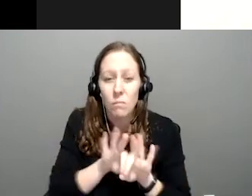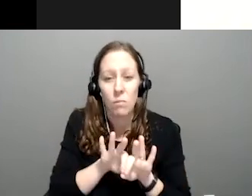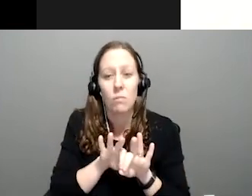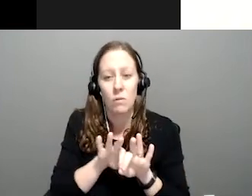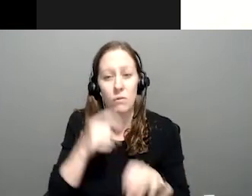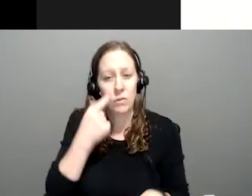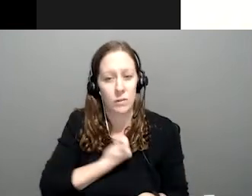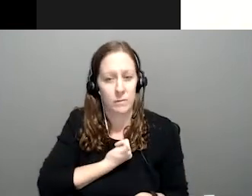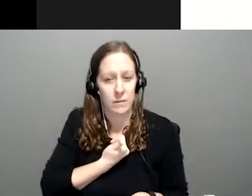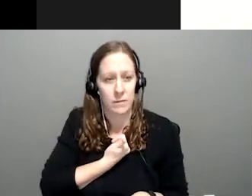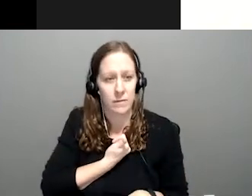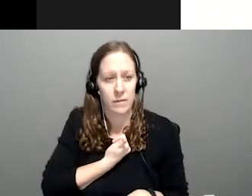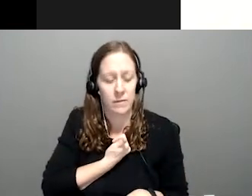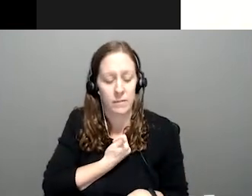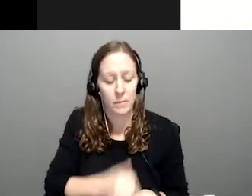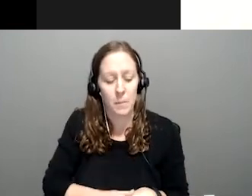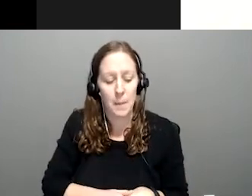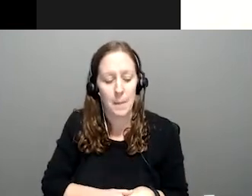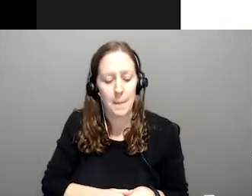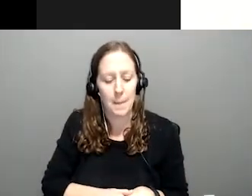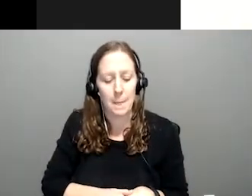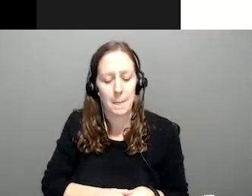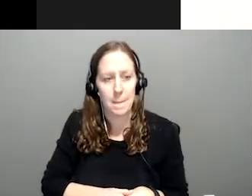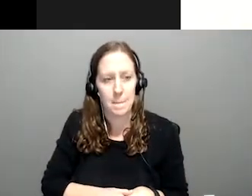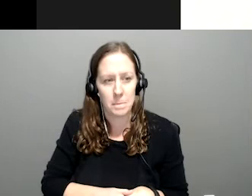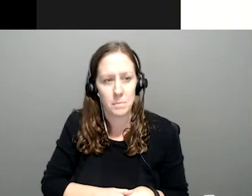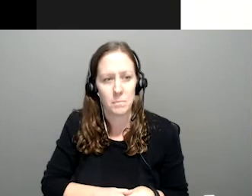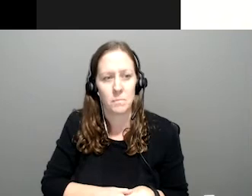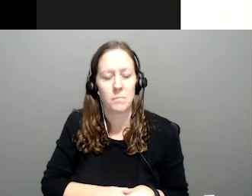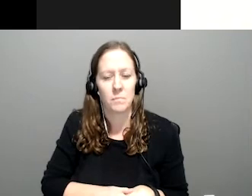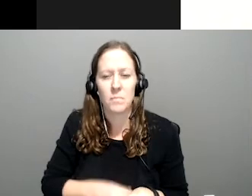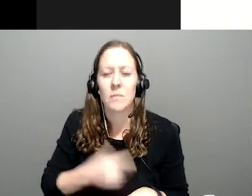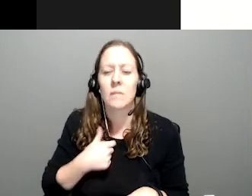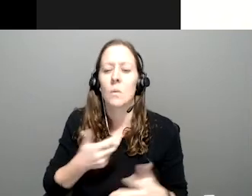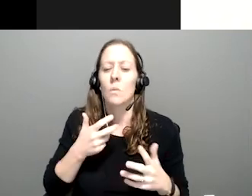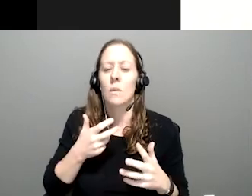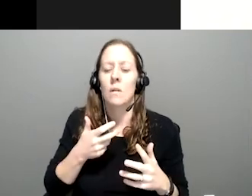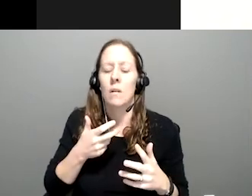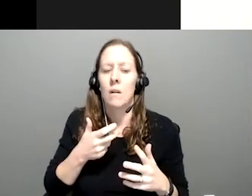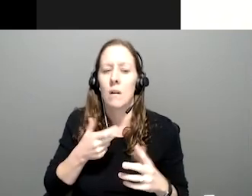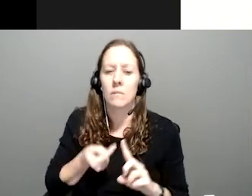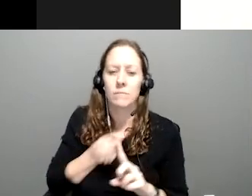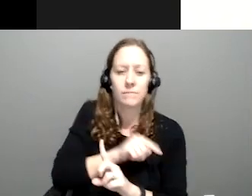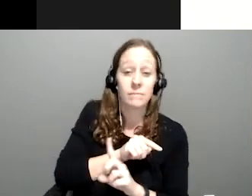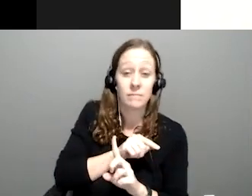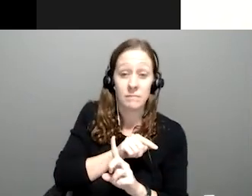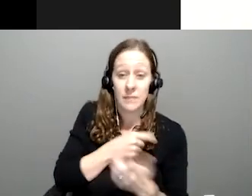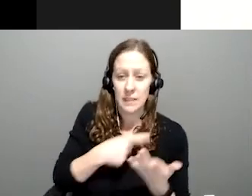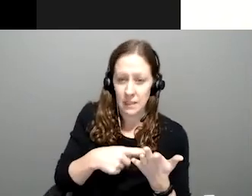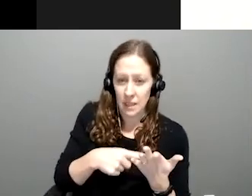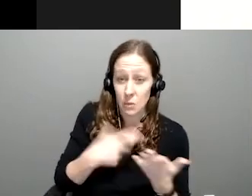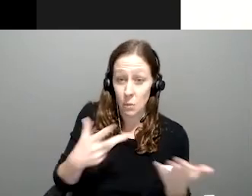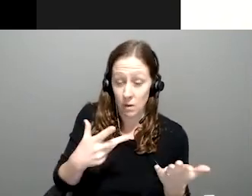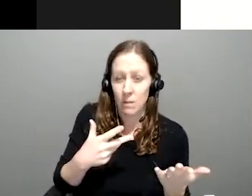So I just want to start off by kind of reiterating what was discussed a little earlier. So I am a